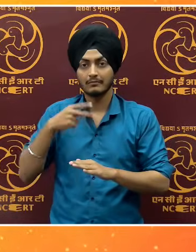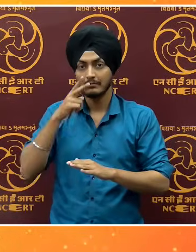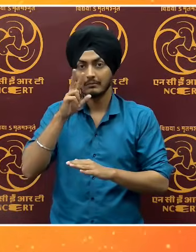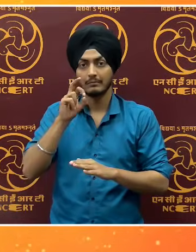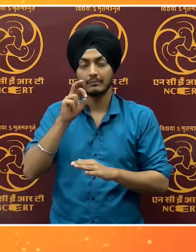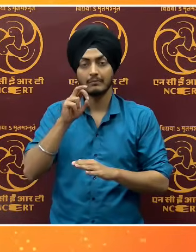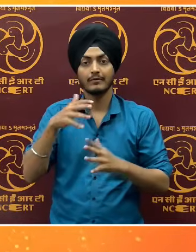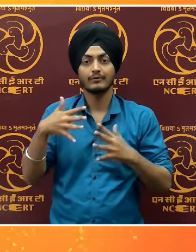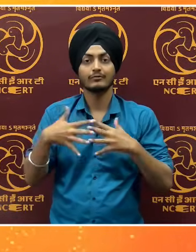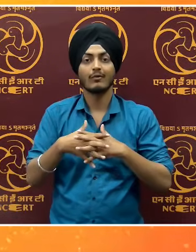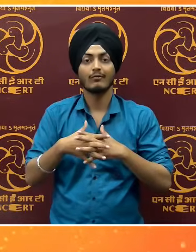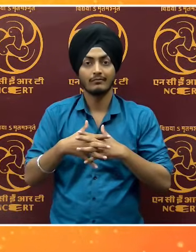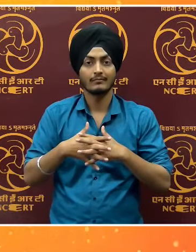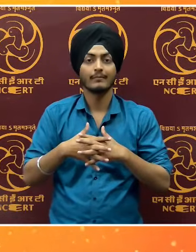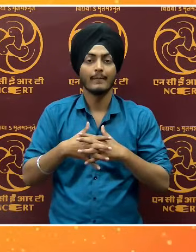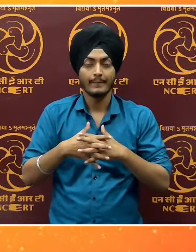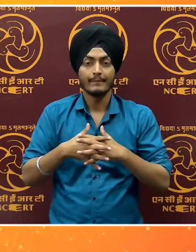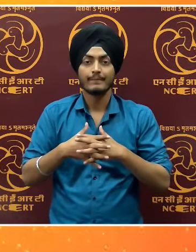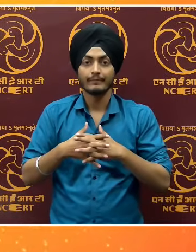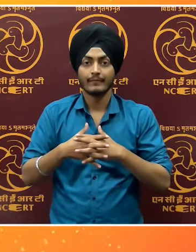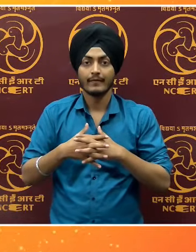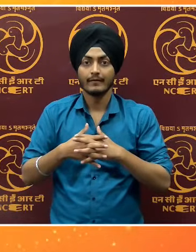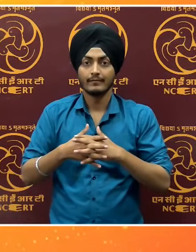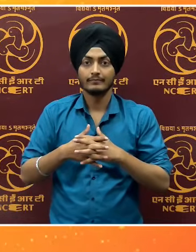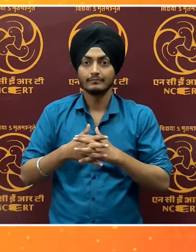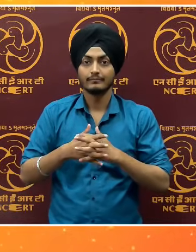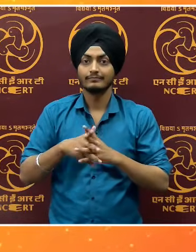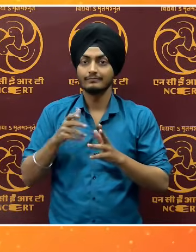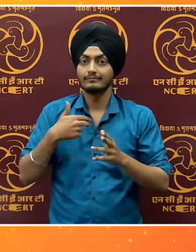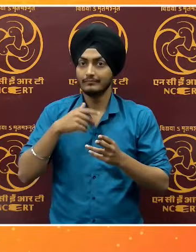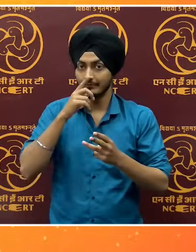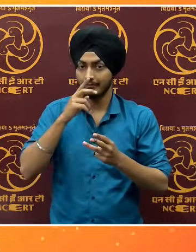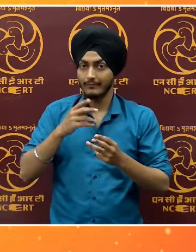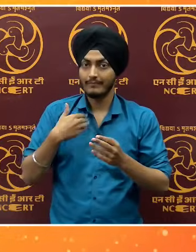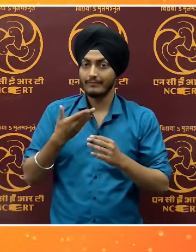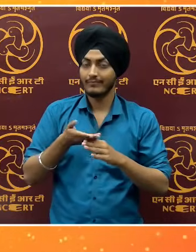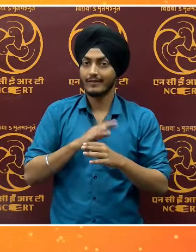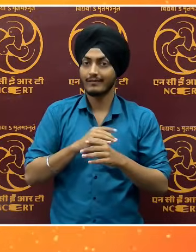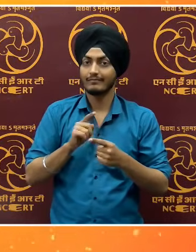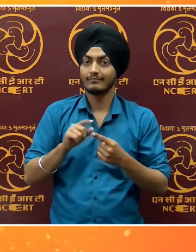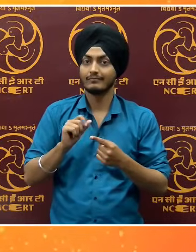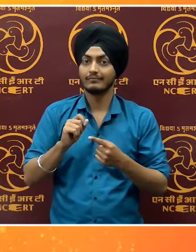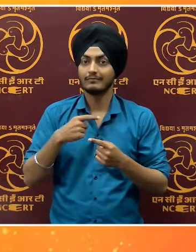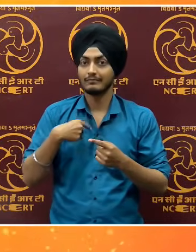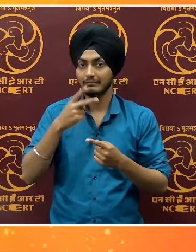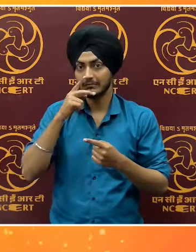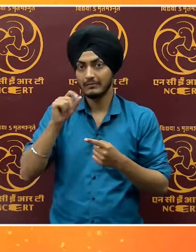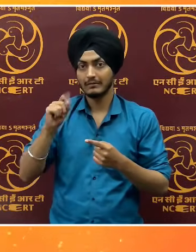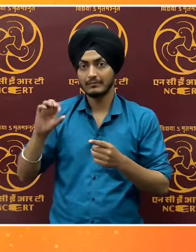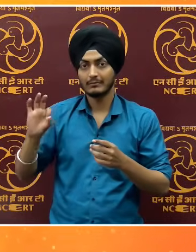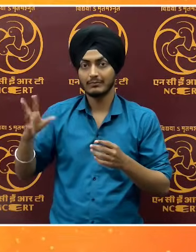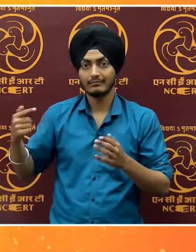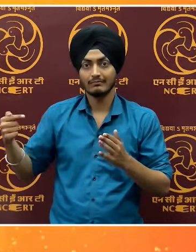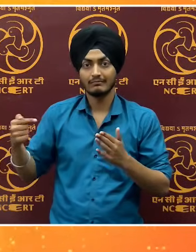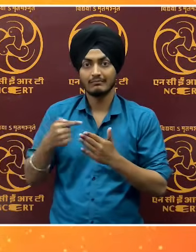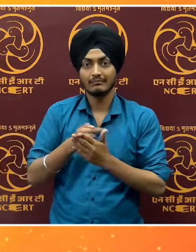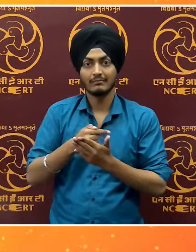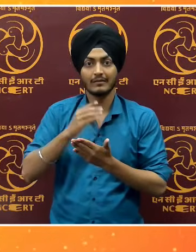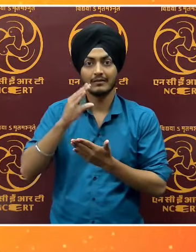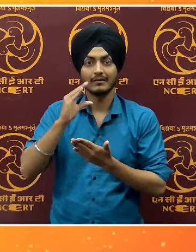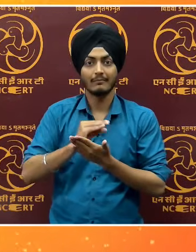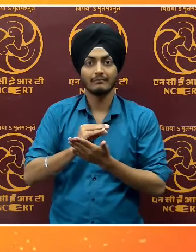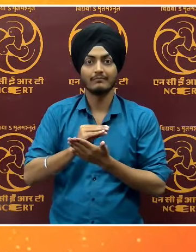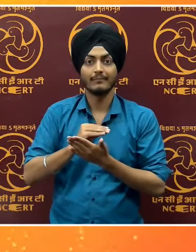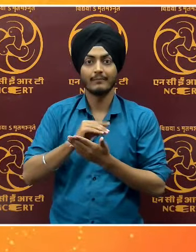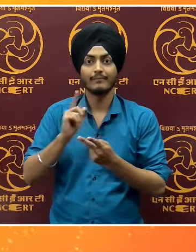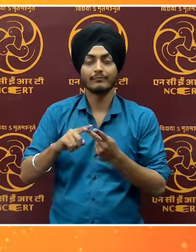bulb. So in comparison, I can say that the current flow through the nichrome is less than the current flow